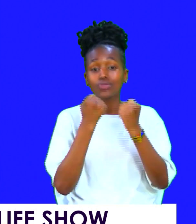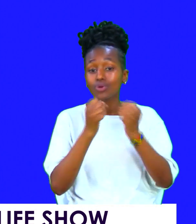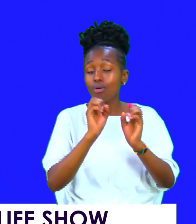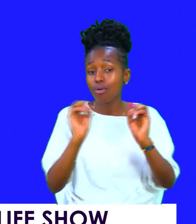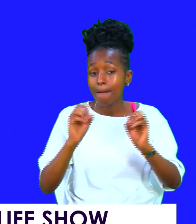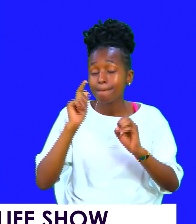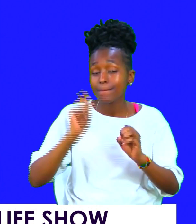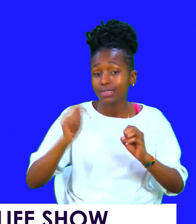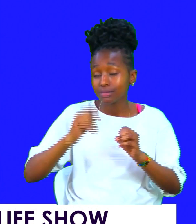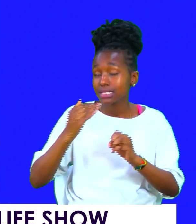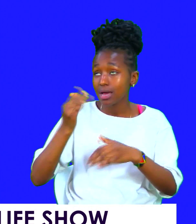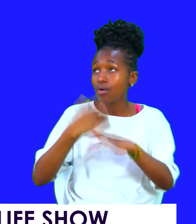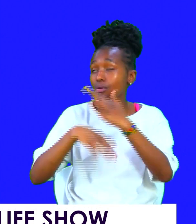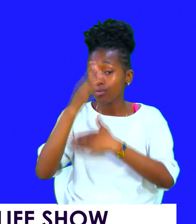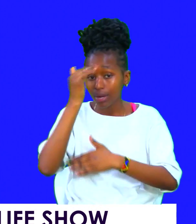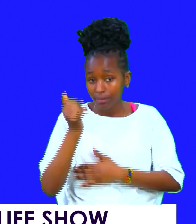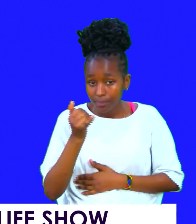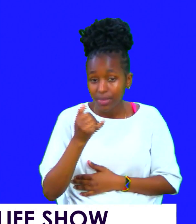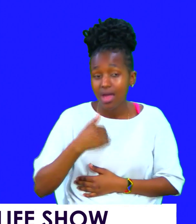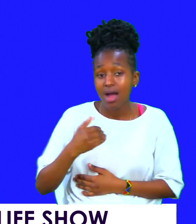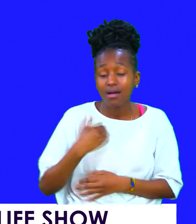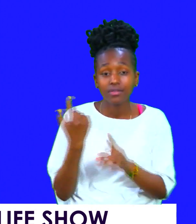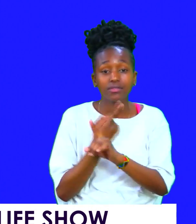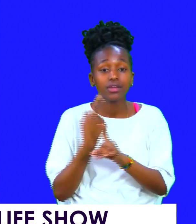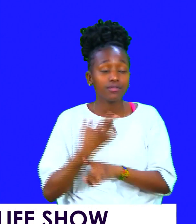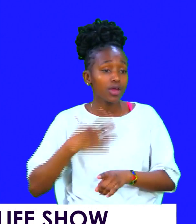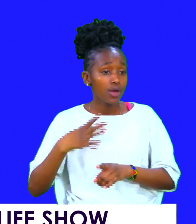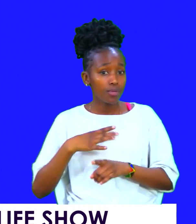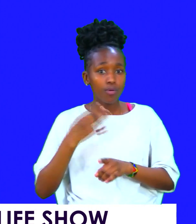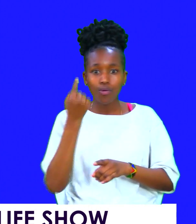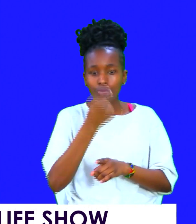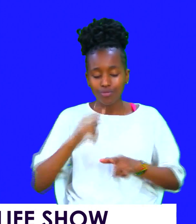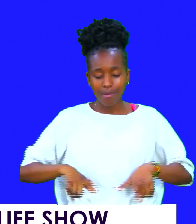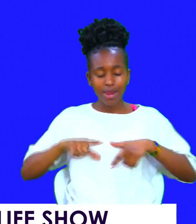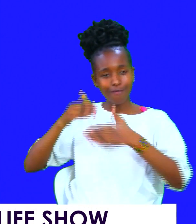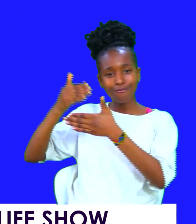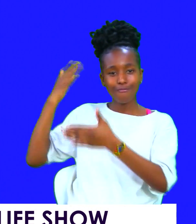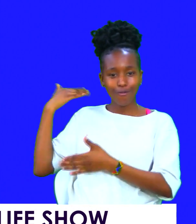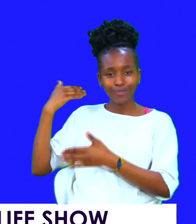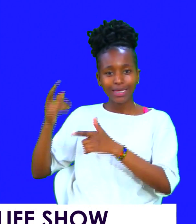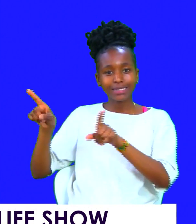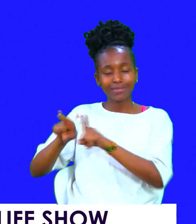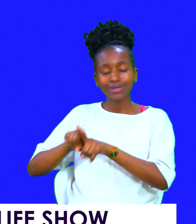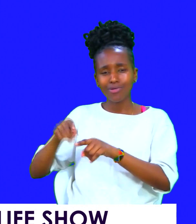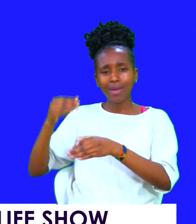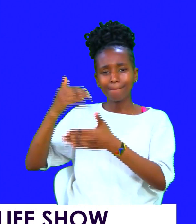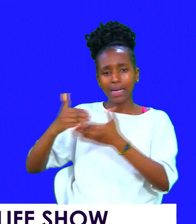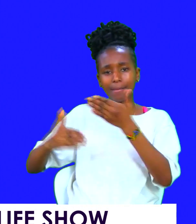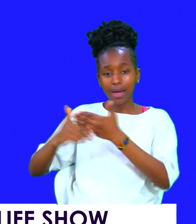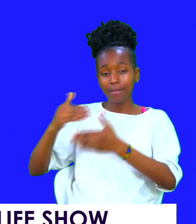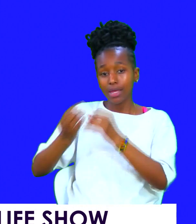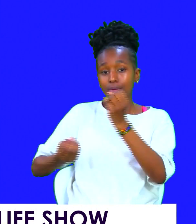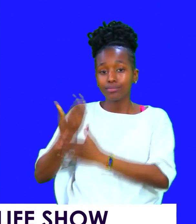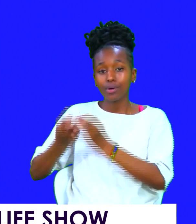Thank God for people that have gone ahead of us and made inventions and innovations.